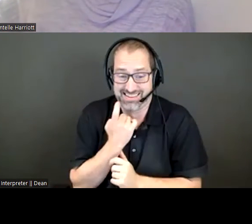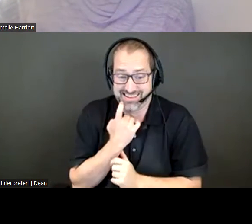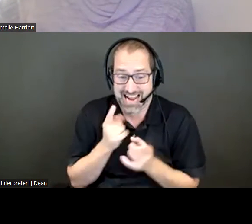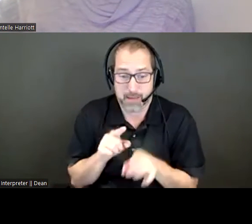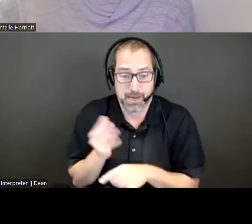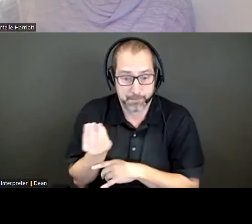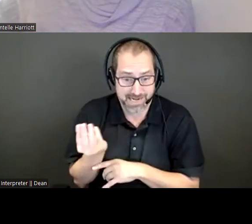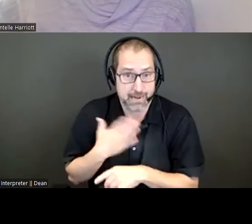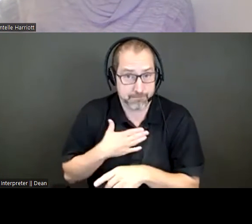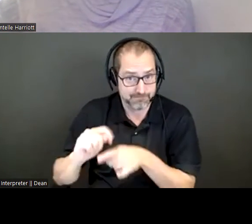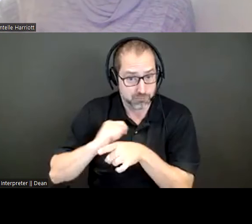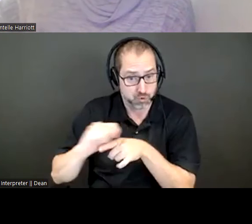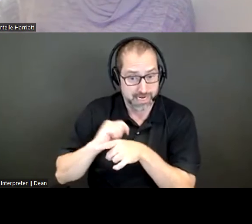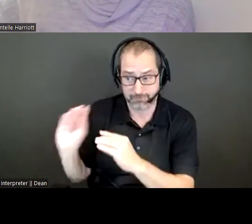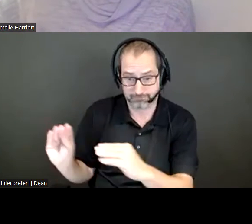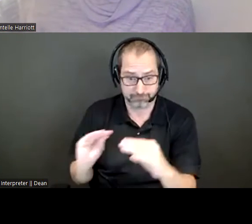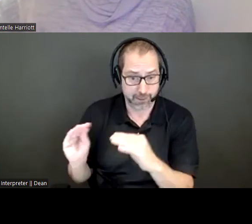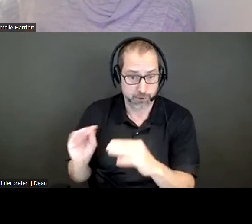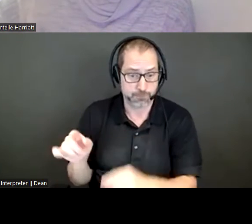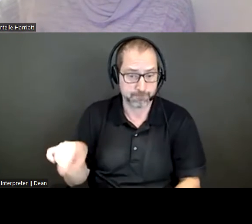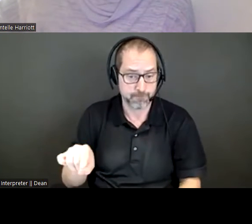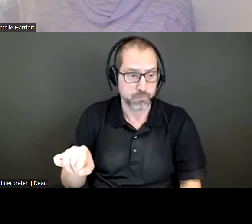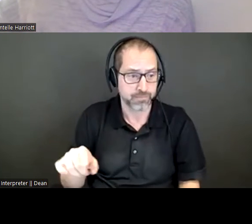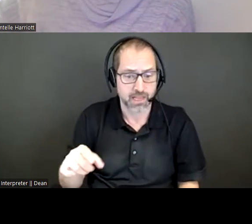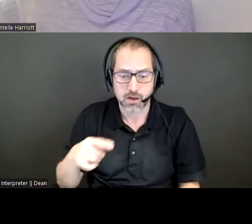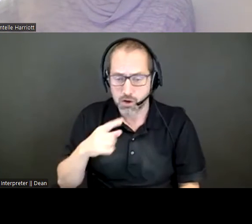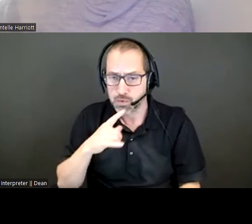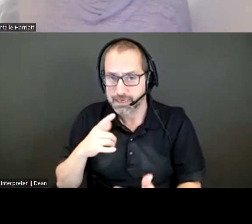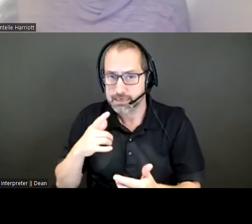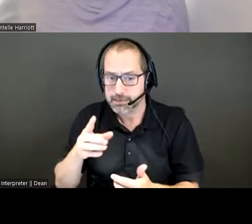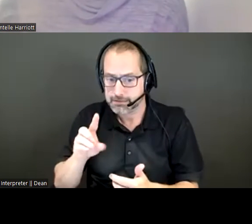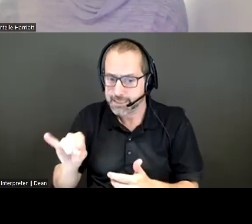the training session, we covered a lot of this ground.